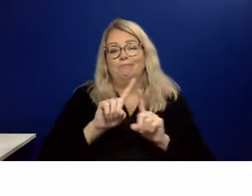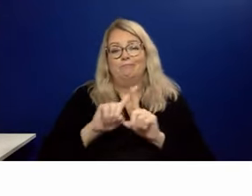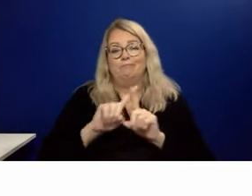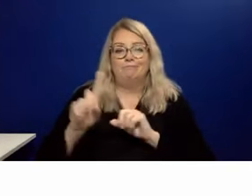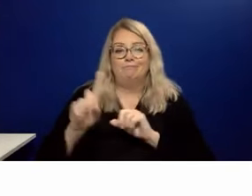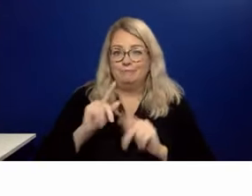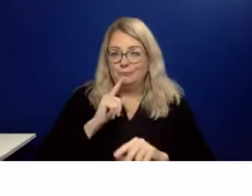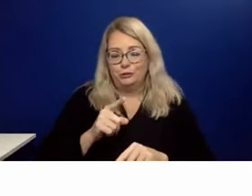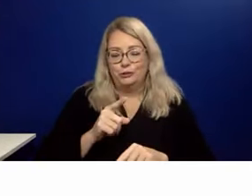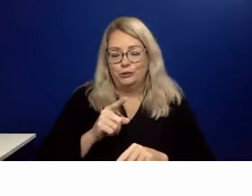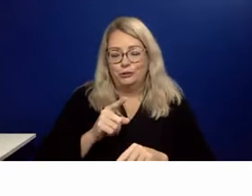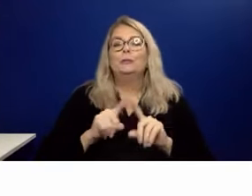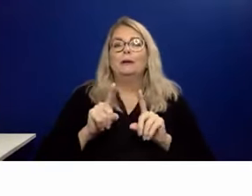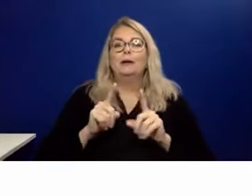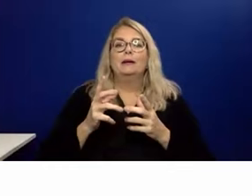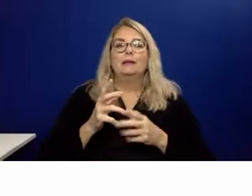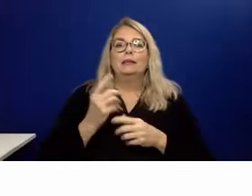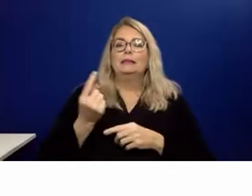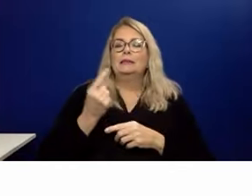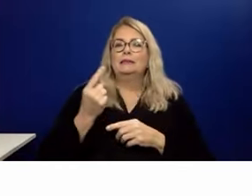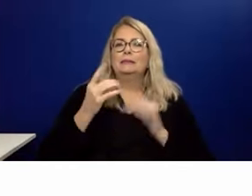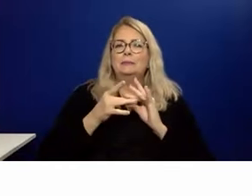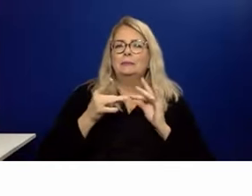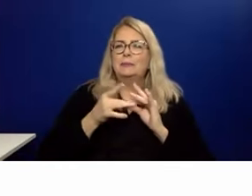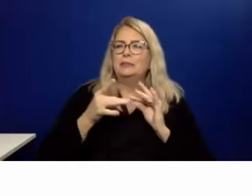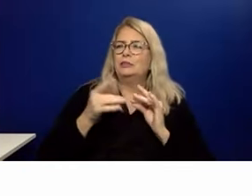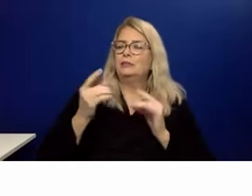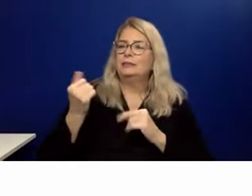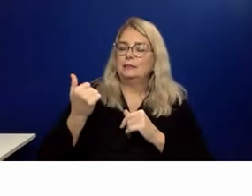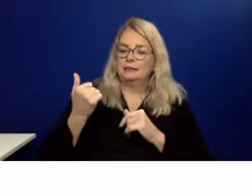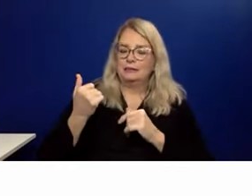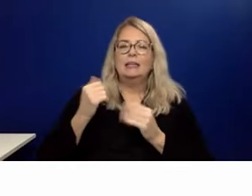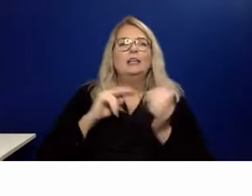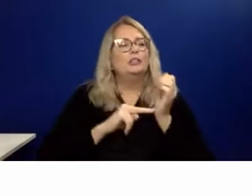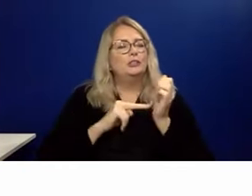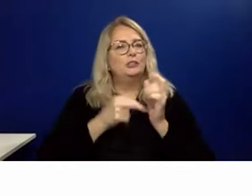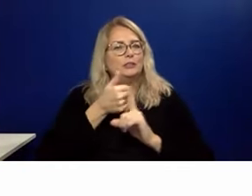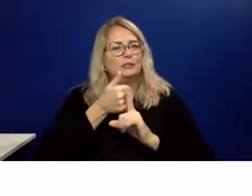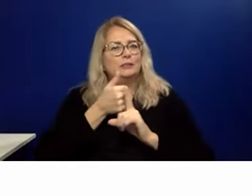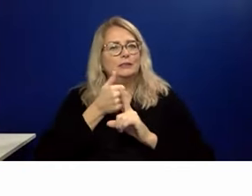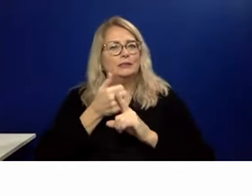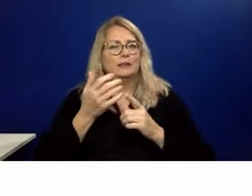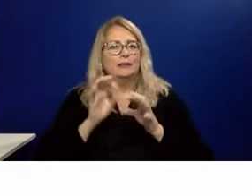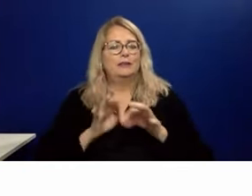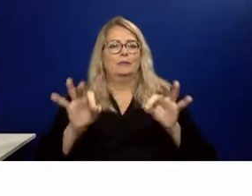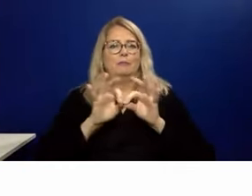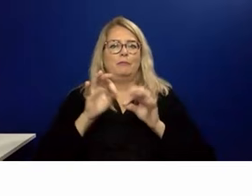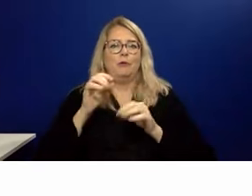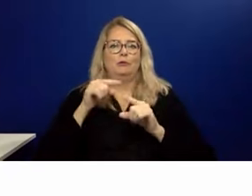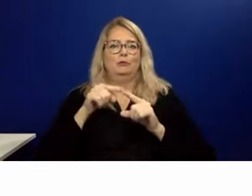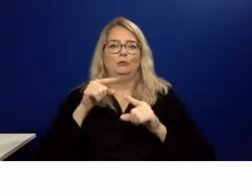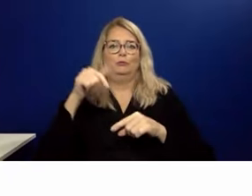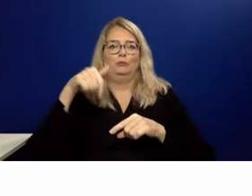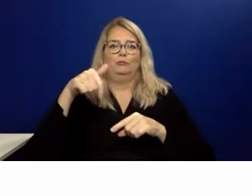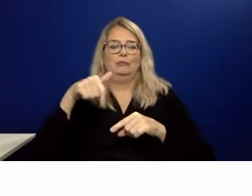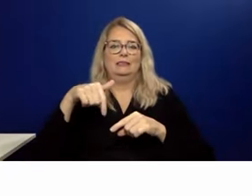But I wanted to say, and someone else mentioned this as well, health nurses are essential to the healthcare of a nation. That is like so well